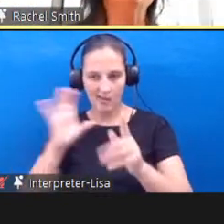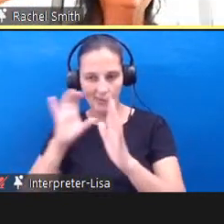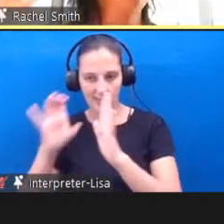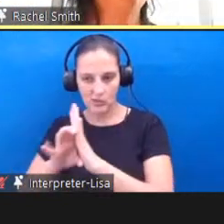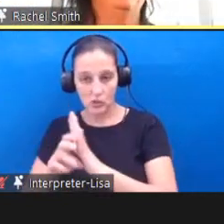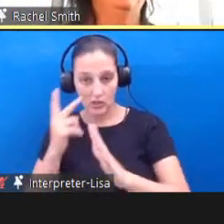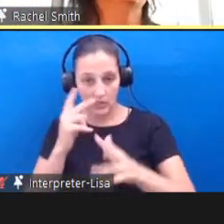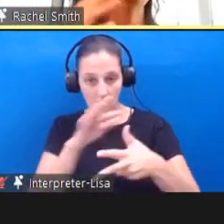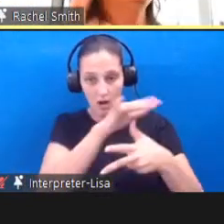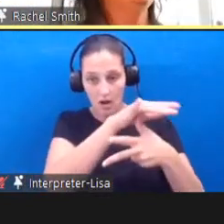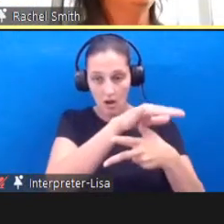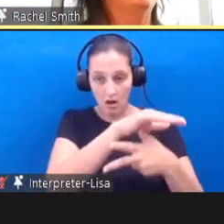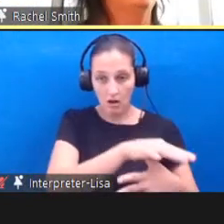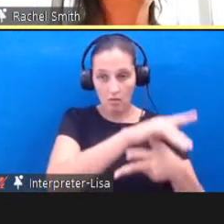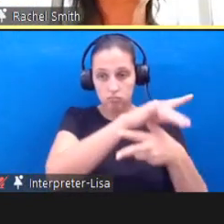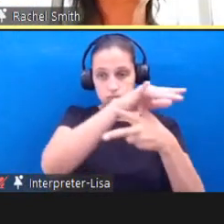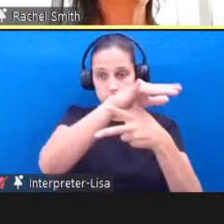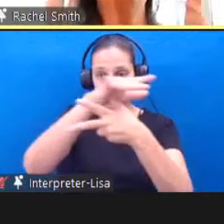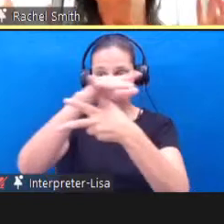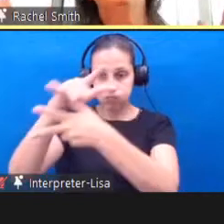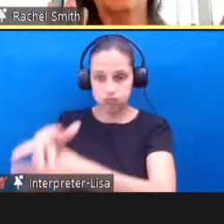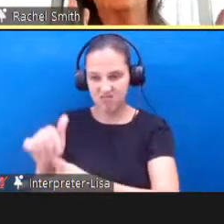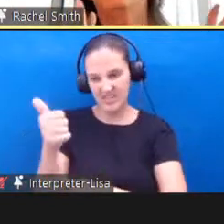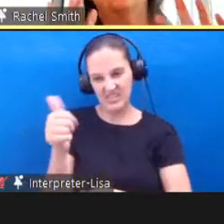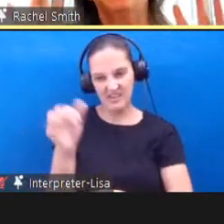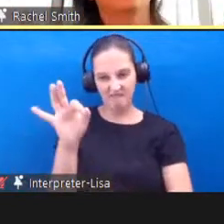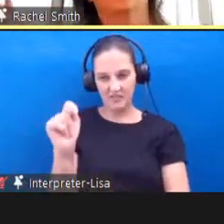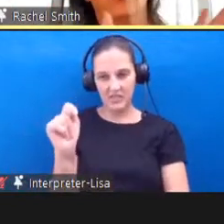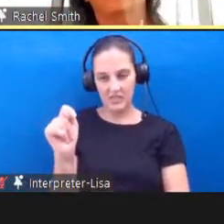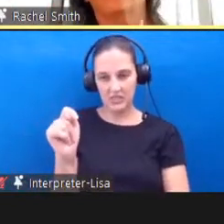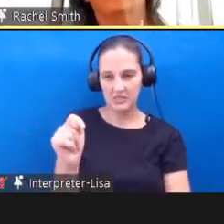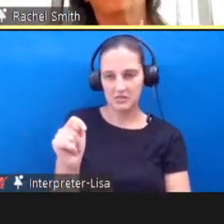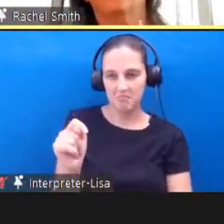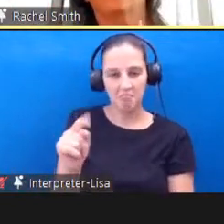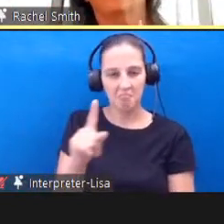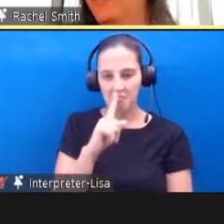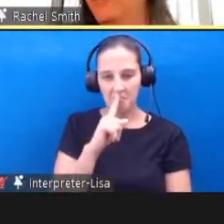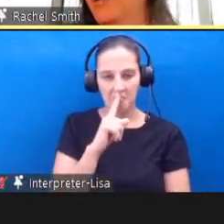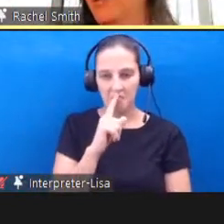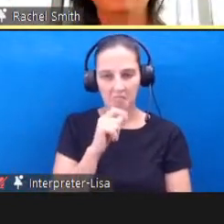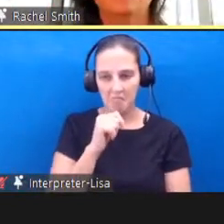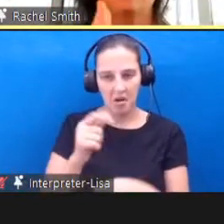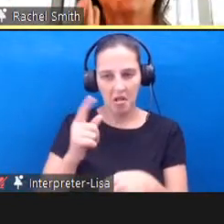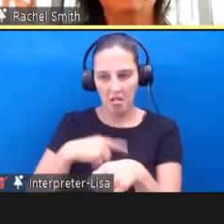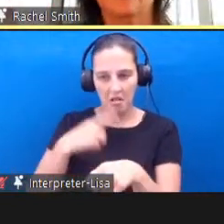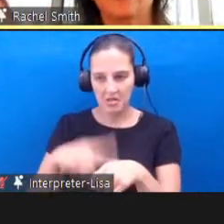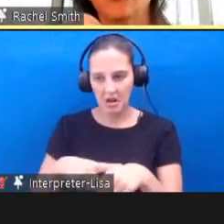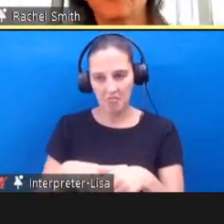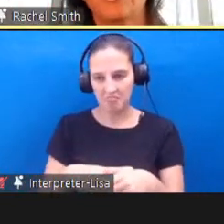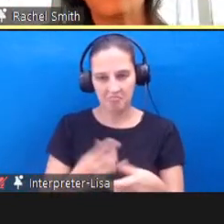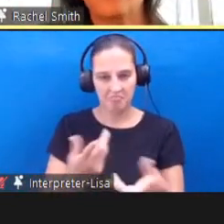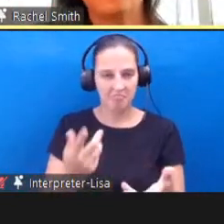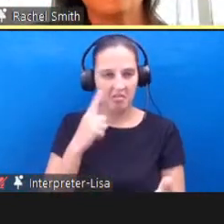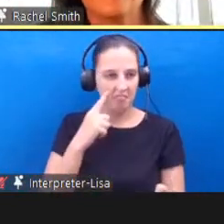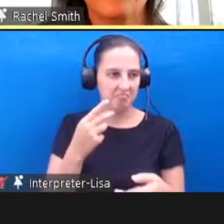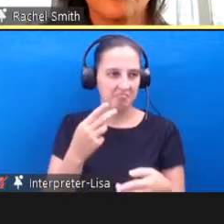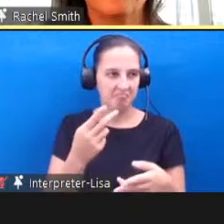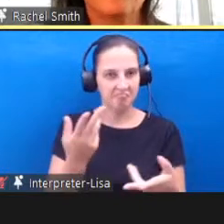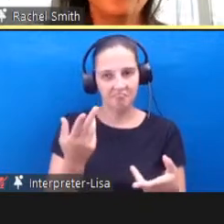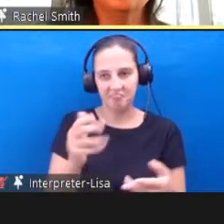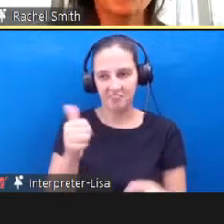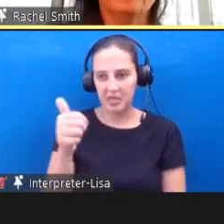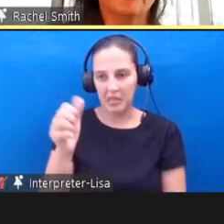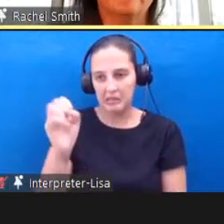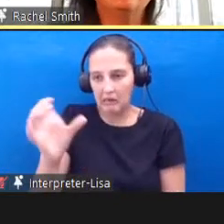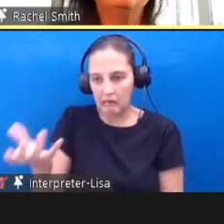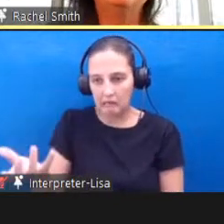flew about 10 feet, and it's going to do about, for a few seconds, not very long, 10 seconds or something. I don't have the exact number, but a